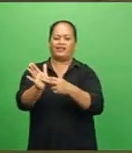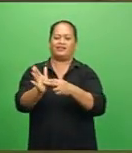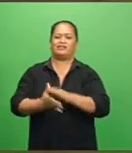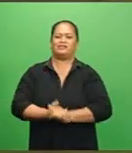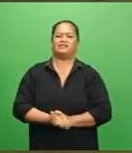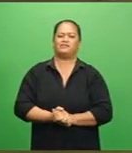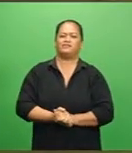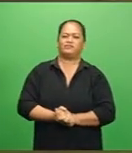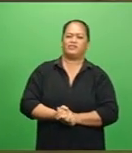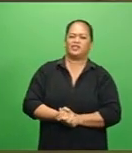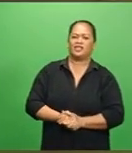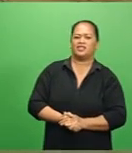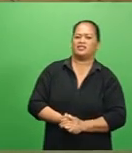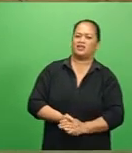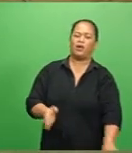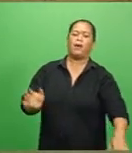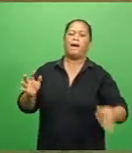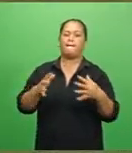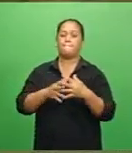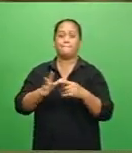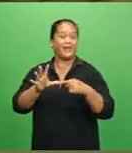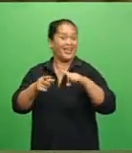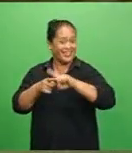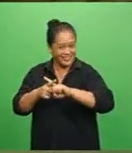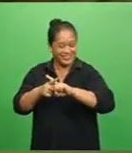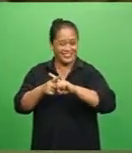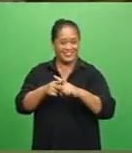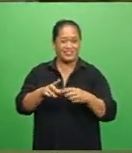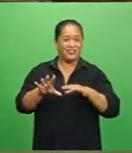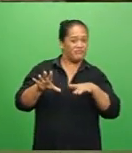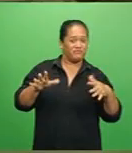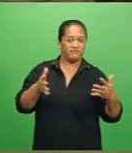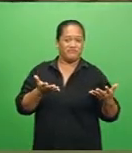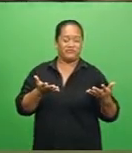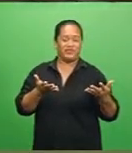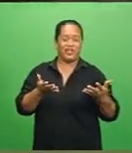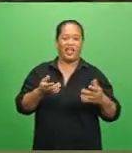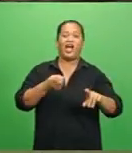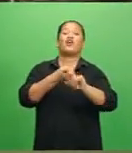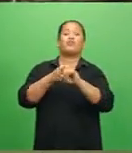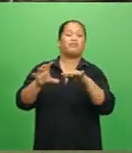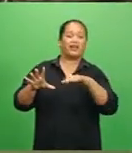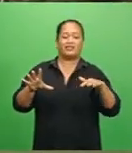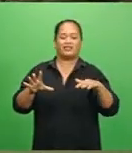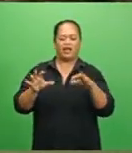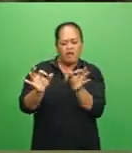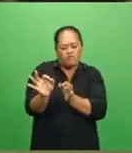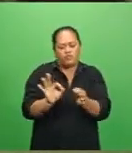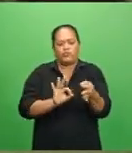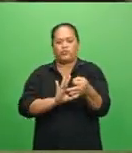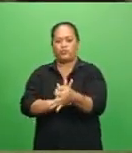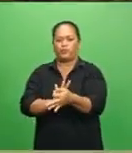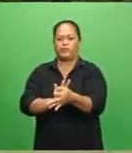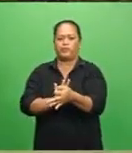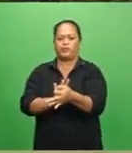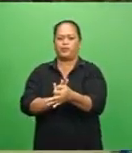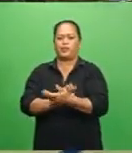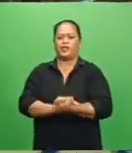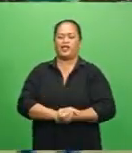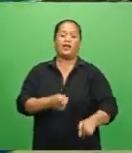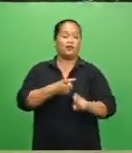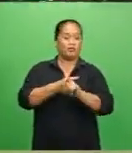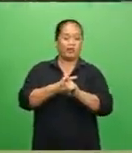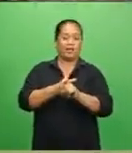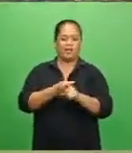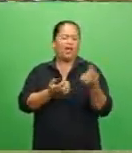President Max Chetty. Kumar replaces Kamal Swami, who is expected to be the new Mba coach. Kumar, who is